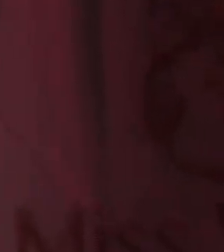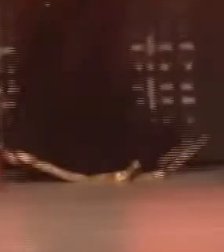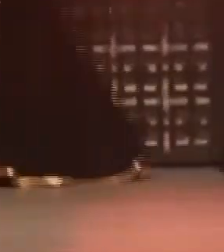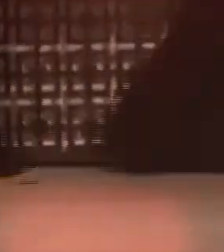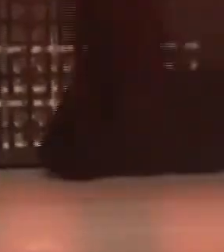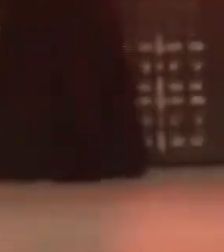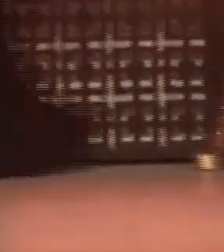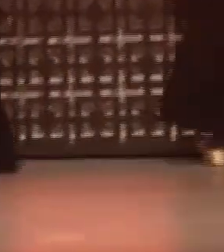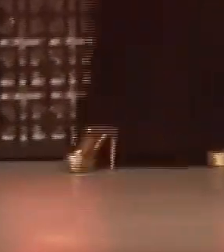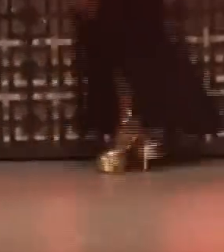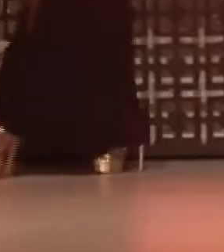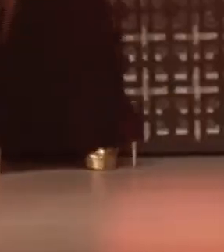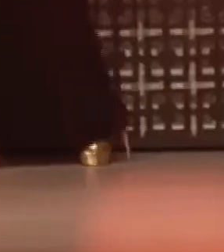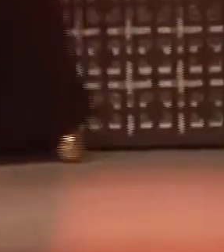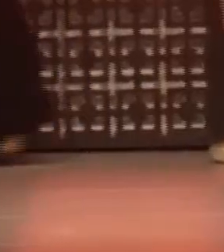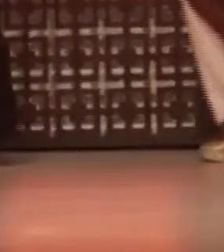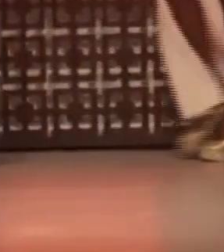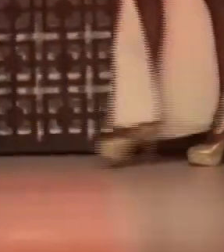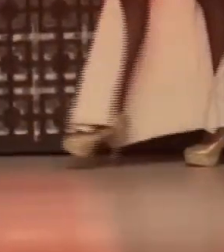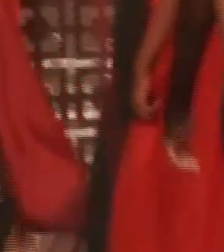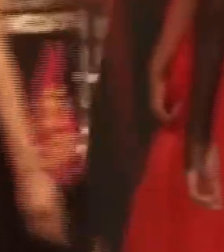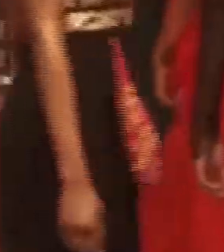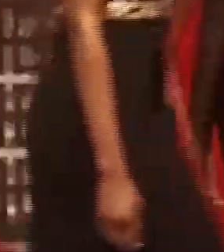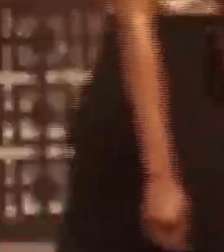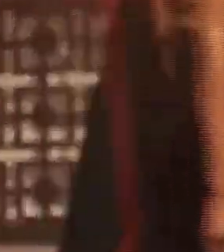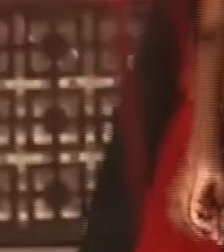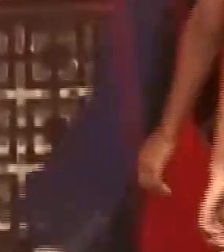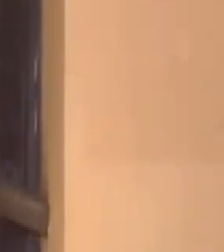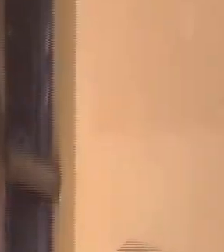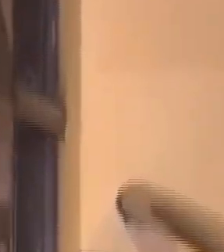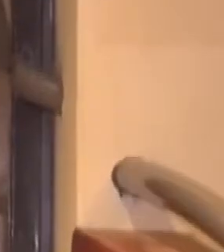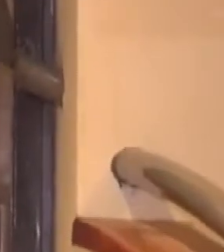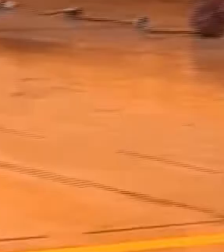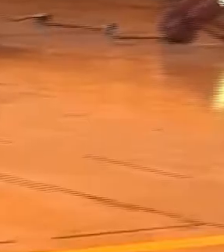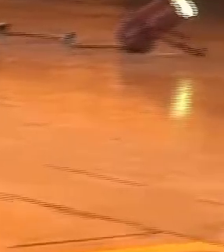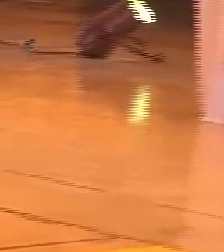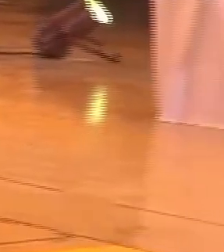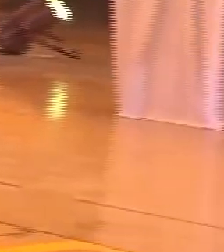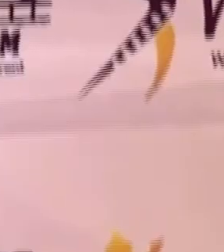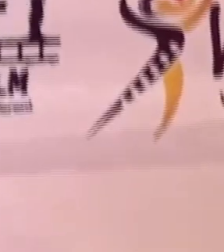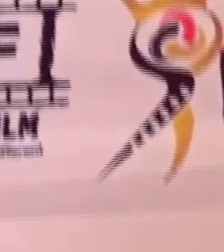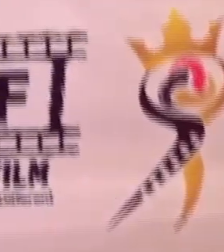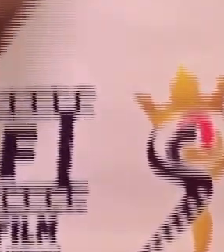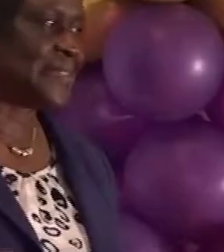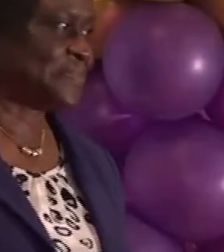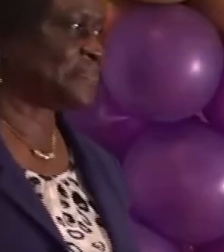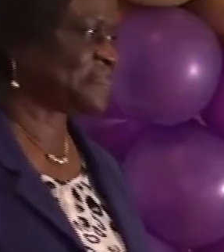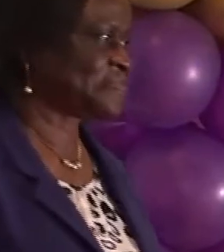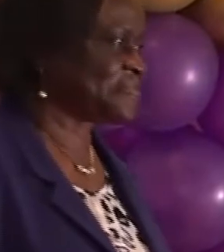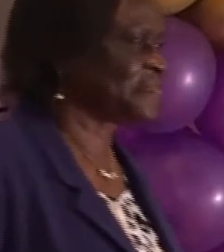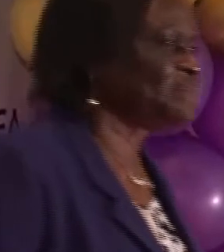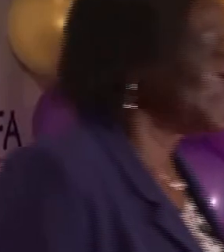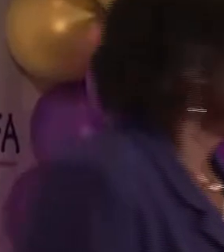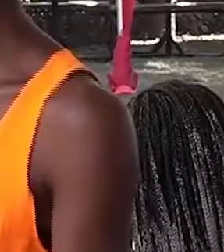stories got you started as we explore street fashion, modeling, runways, red carpet